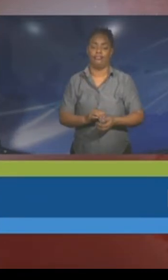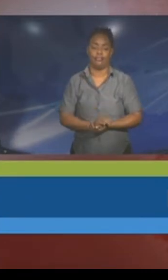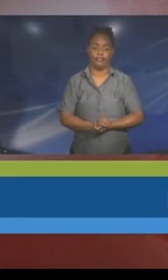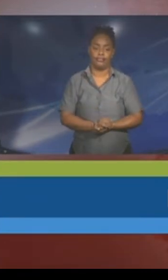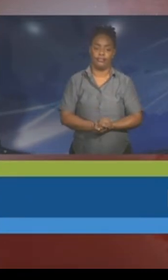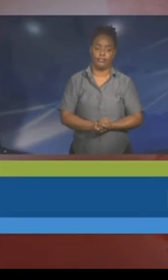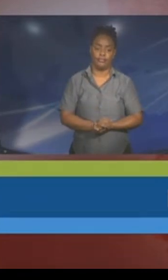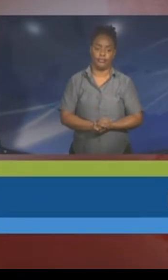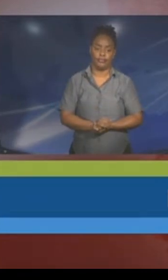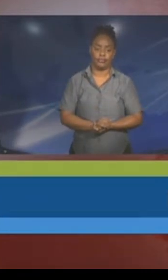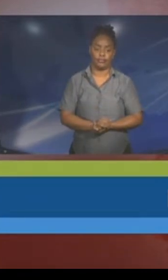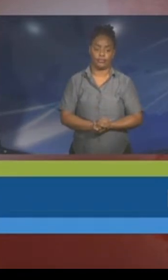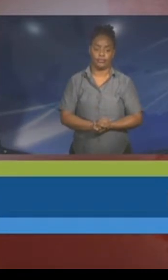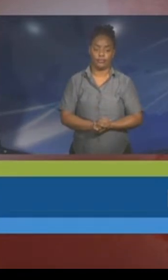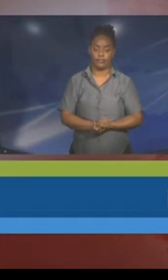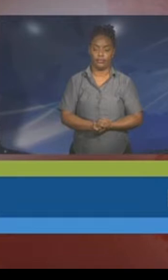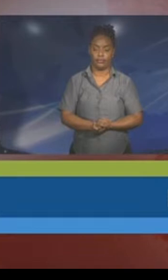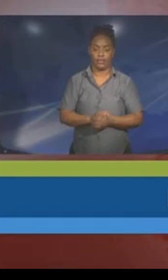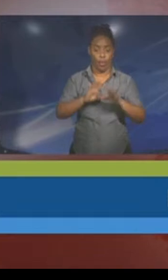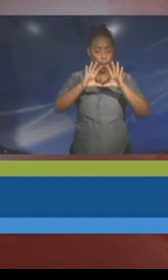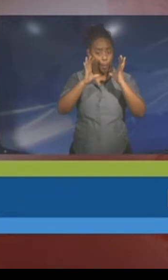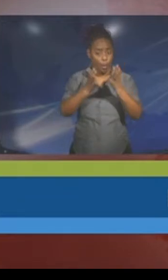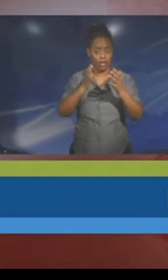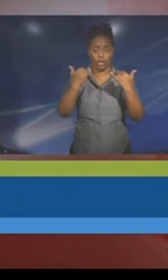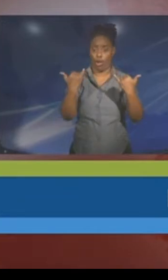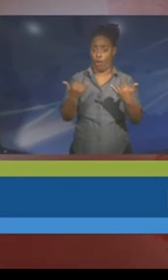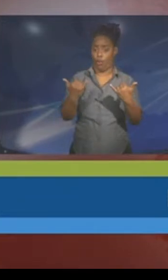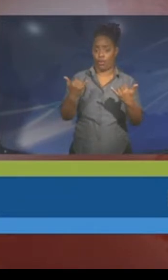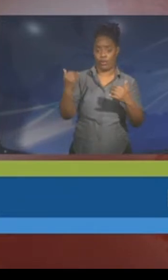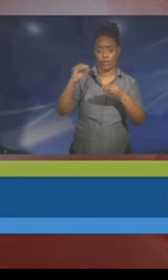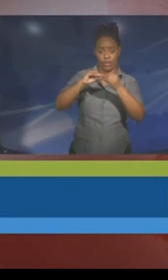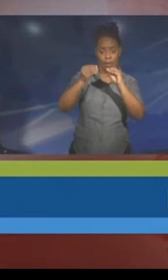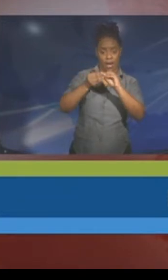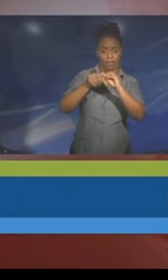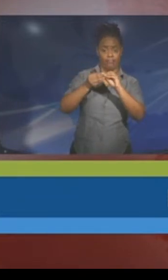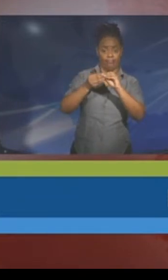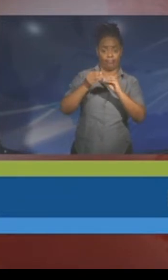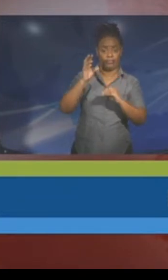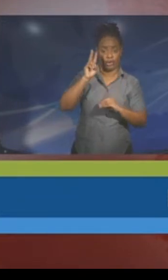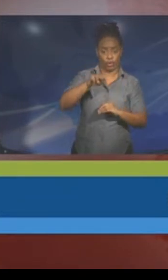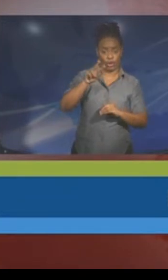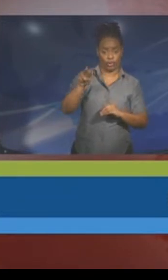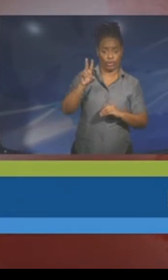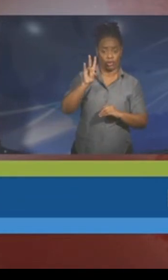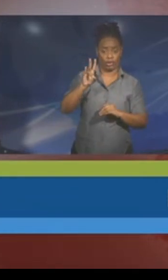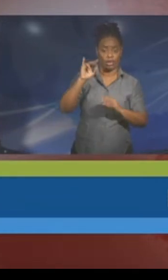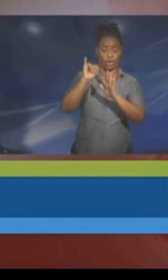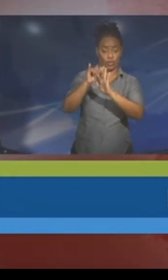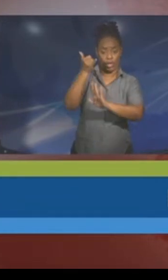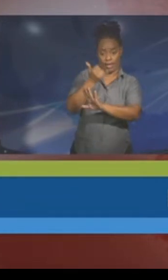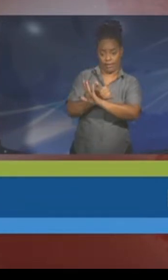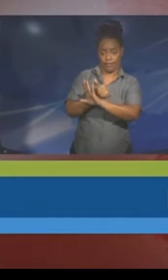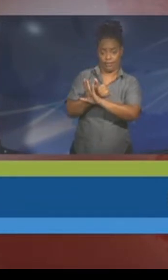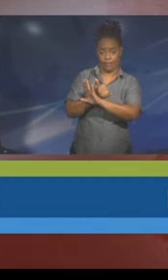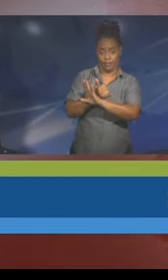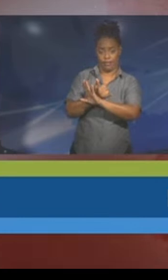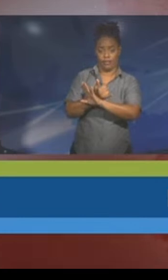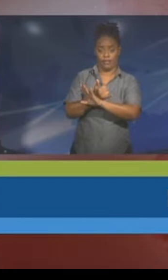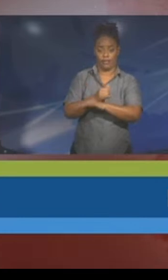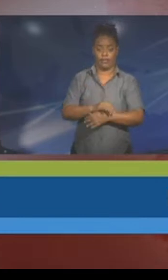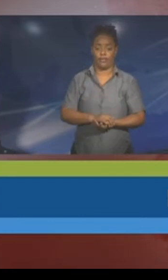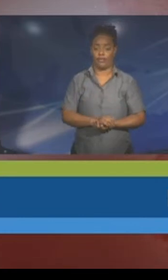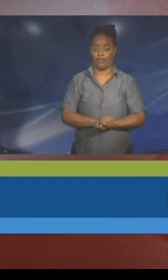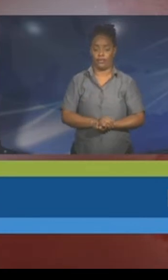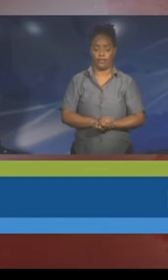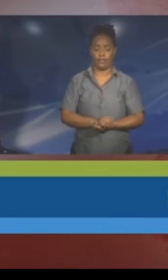as to the global situation at present. So as of 27th of July, there's an ongoing WHO update at present. There's